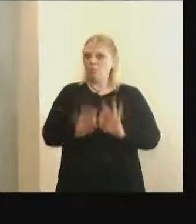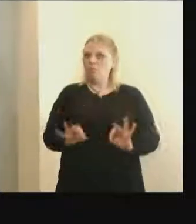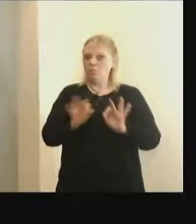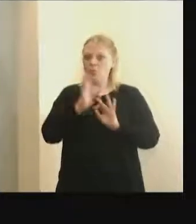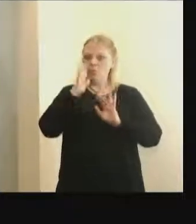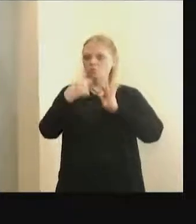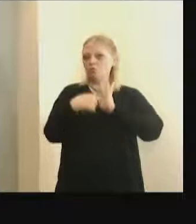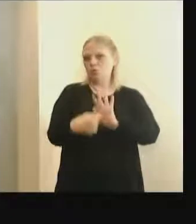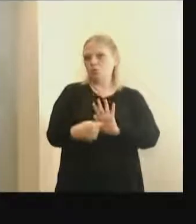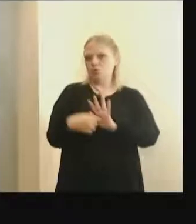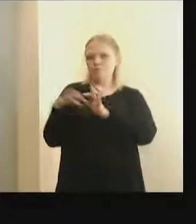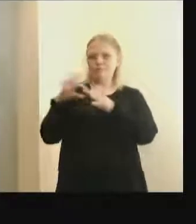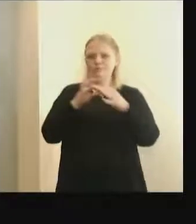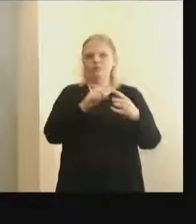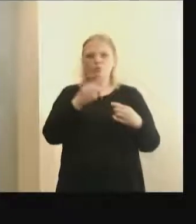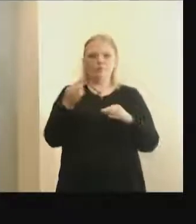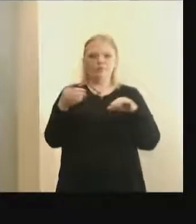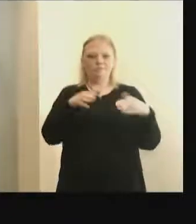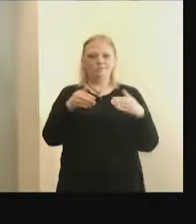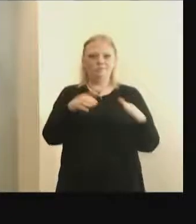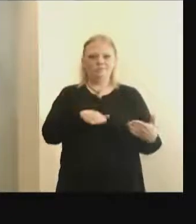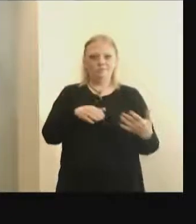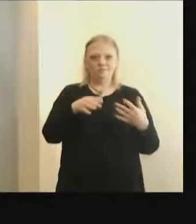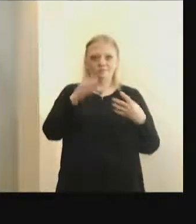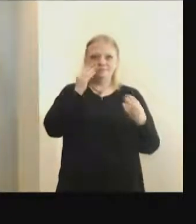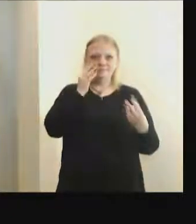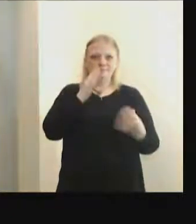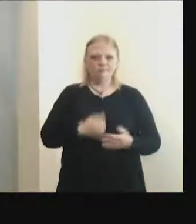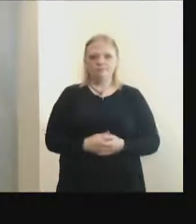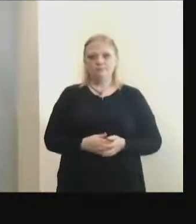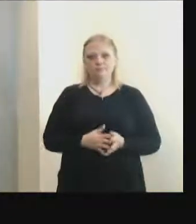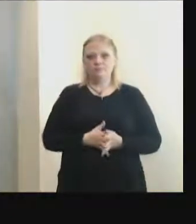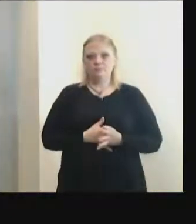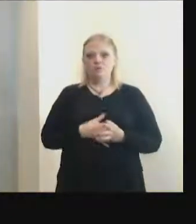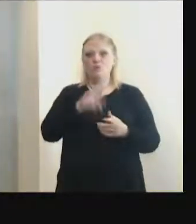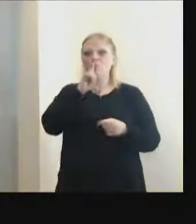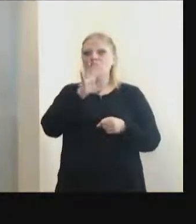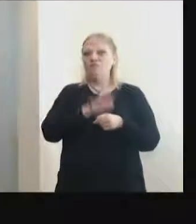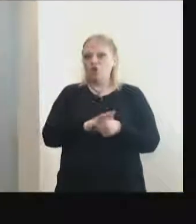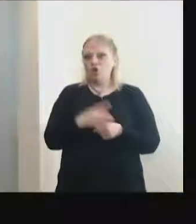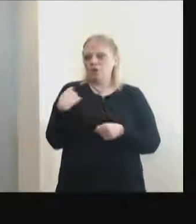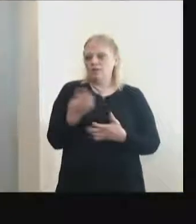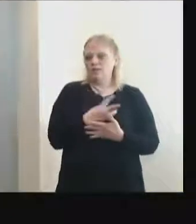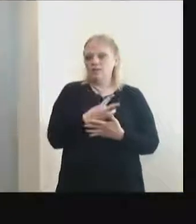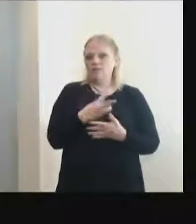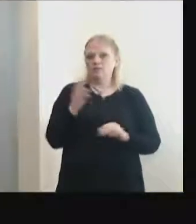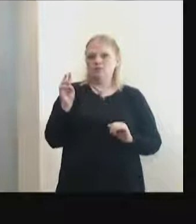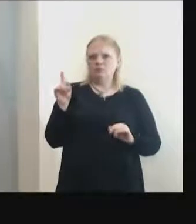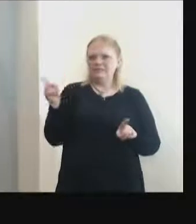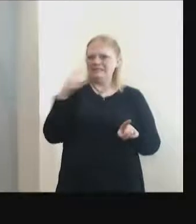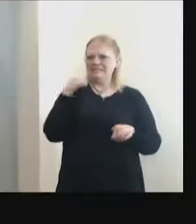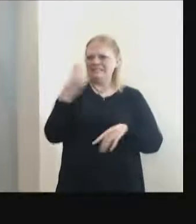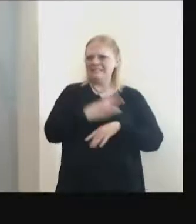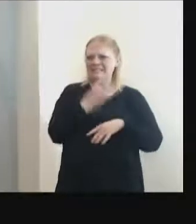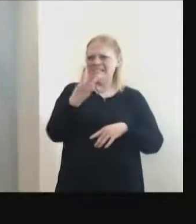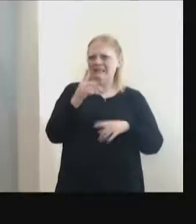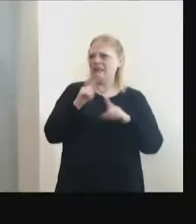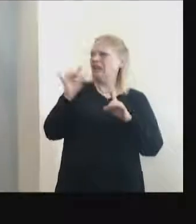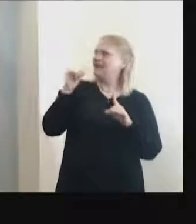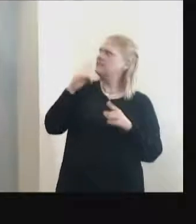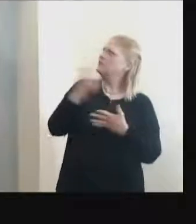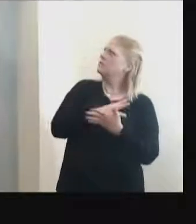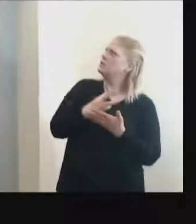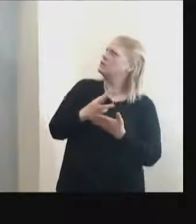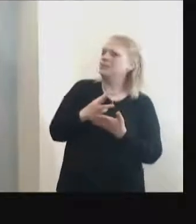show with regards to mortality data very soon. The confirmed cases over the past 6 days, we have seen, as we noted,